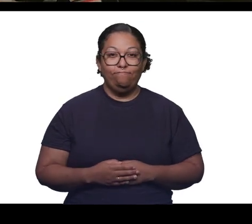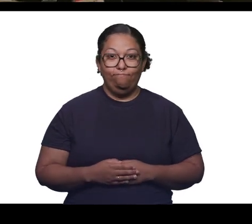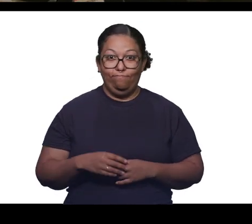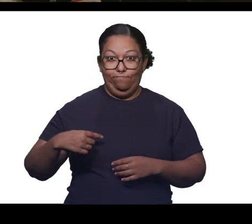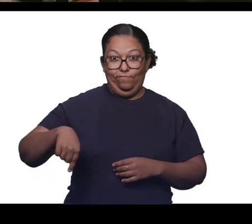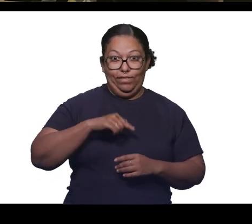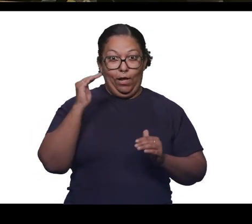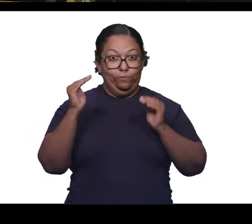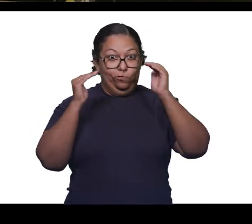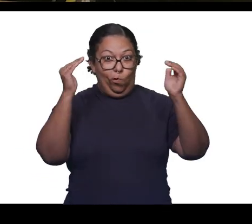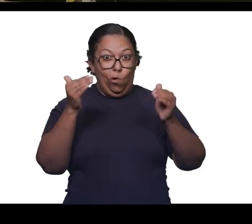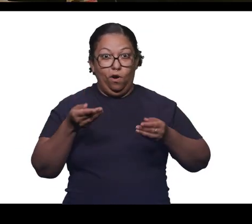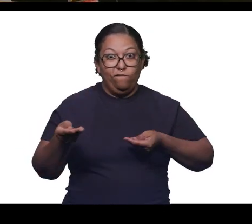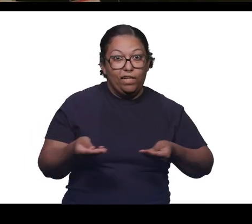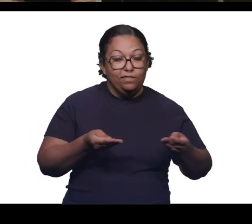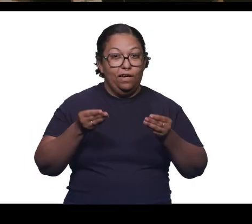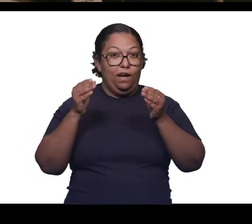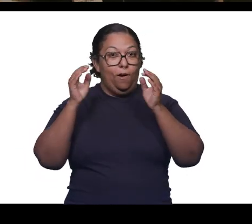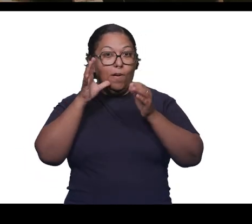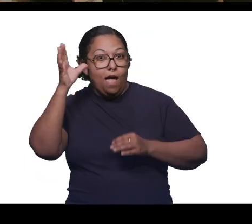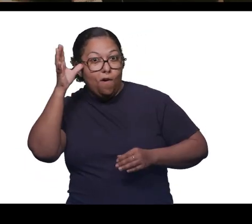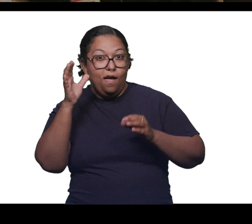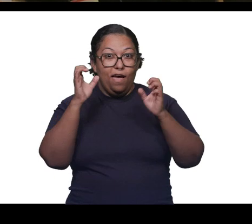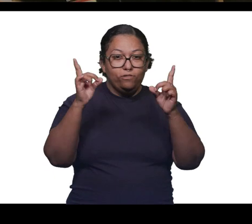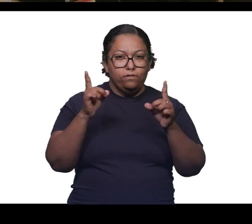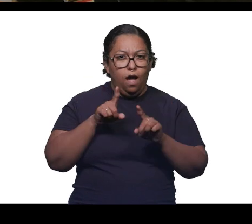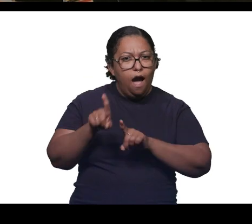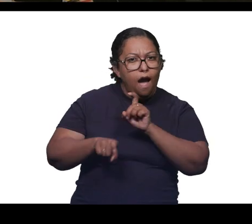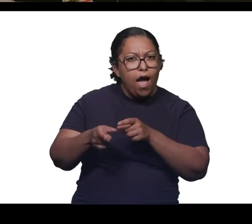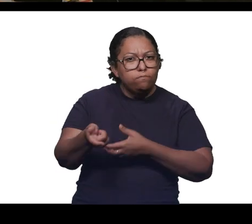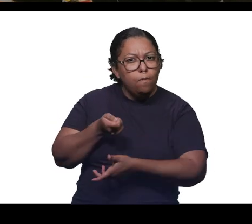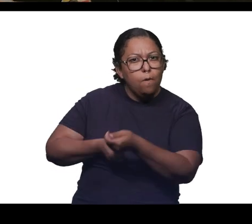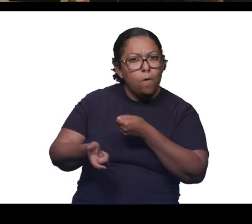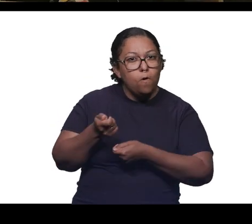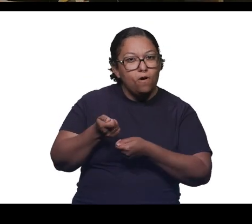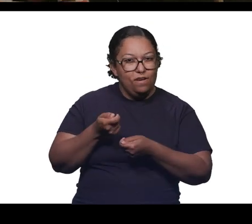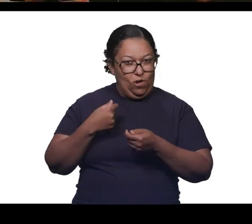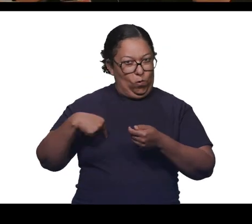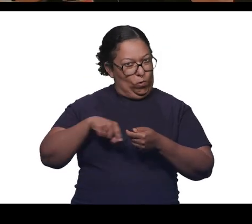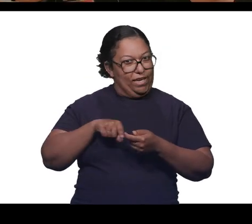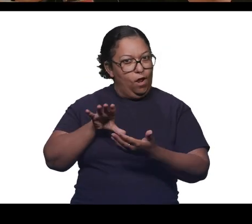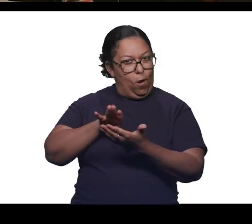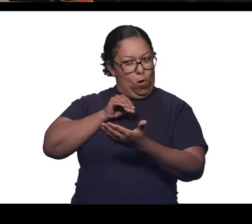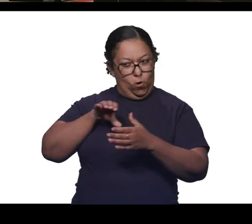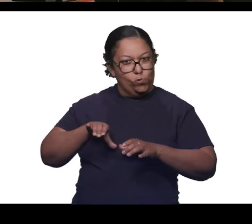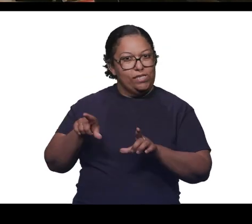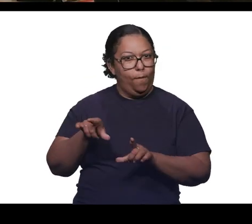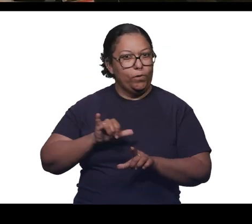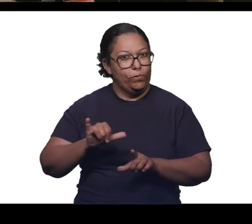educator asking these questions, we're doing some things too. We're paraphrasing